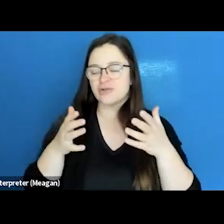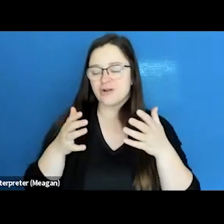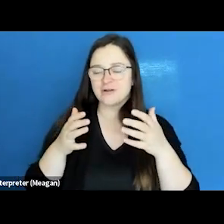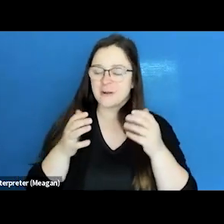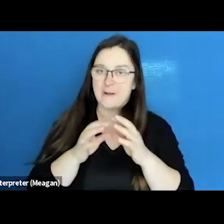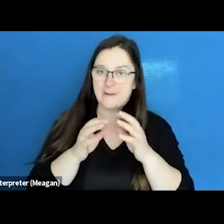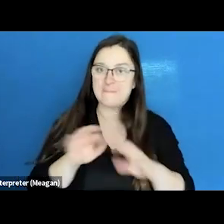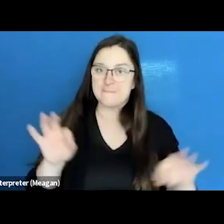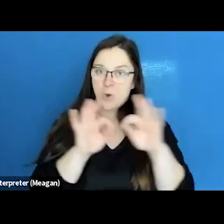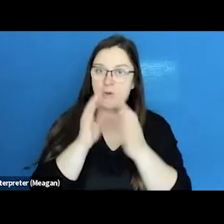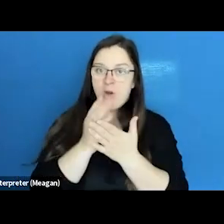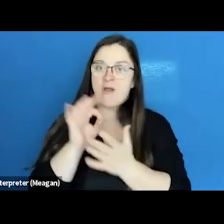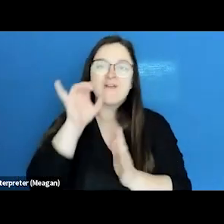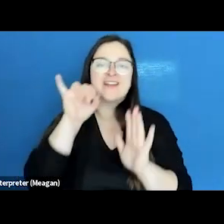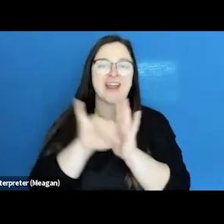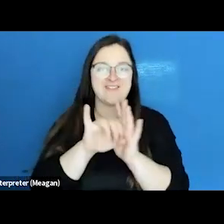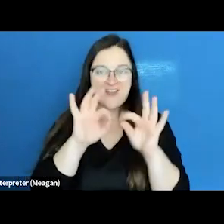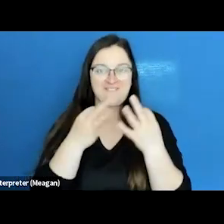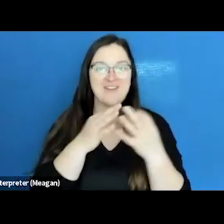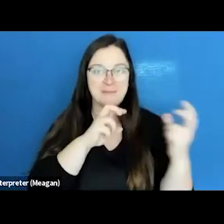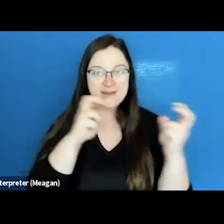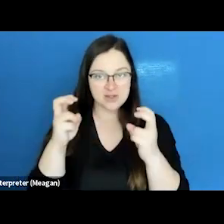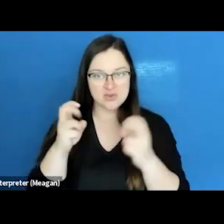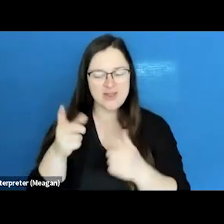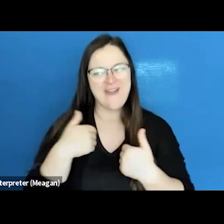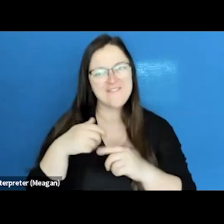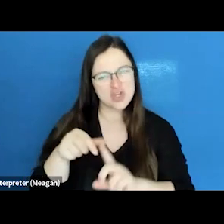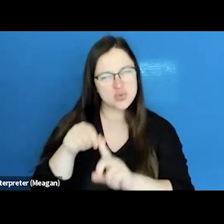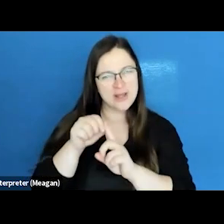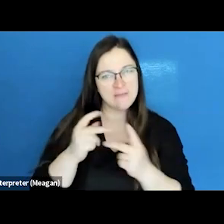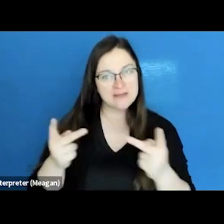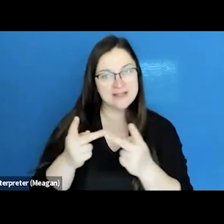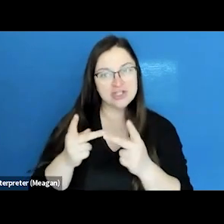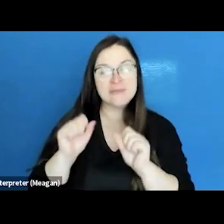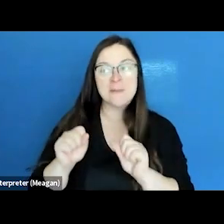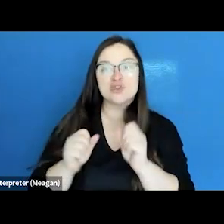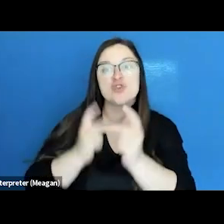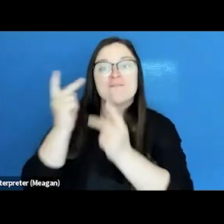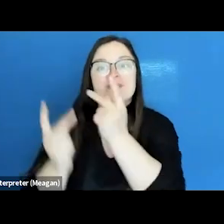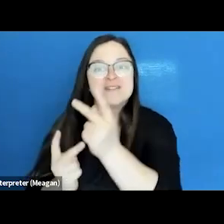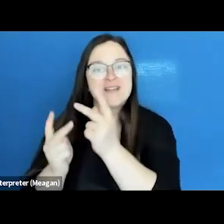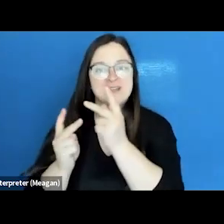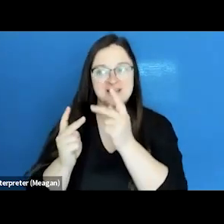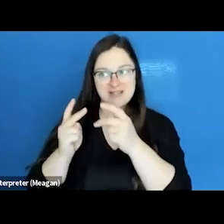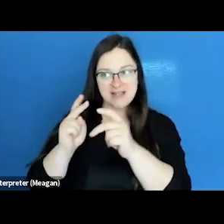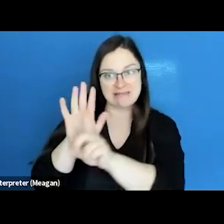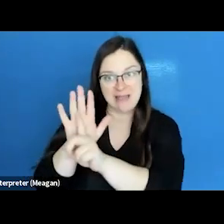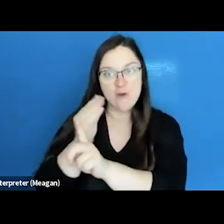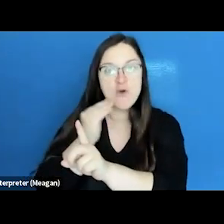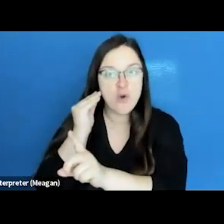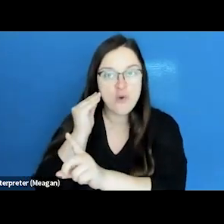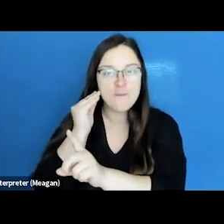all these family issues because they're in a unique position to visit people in their homes and get that